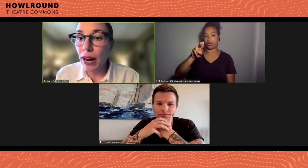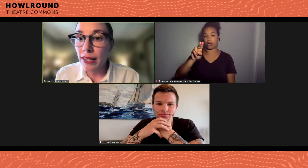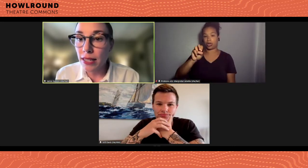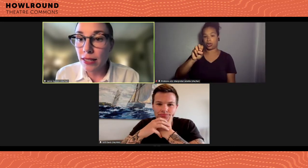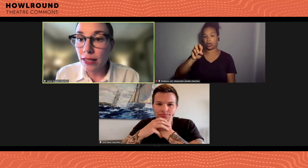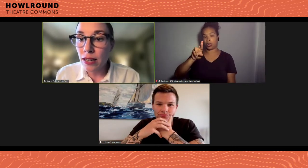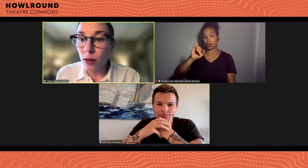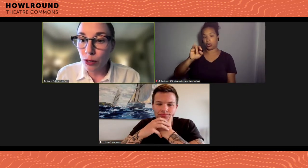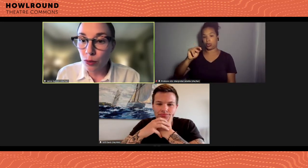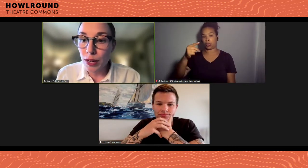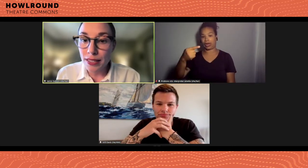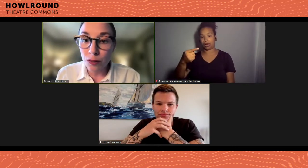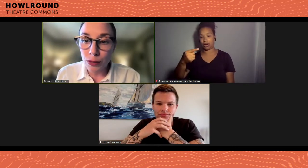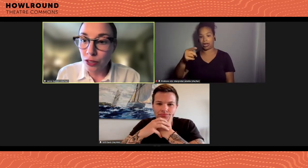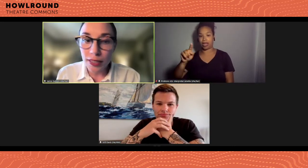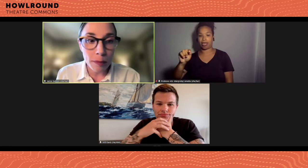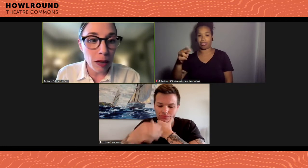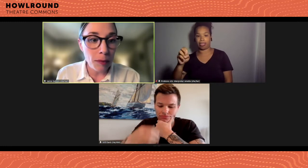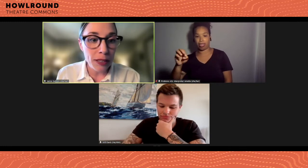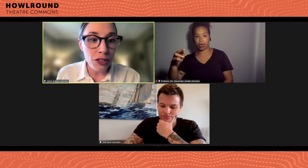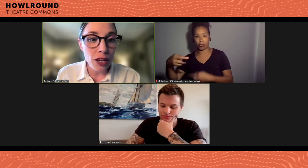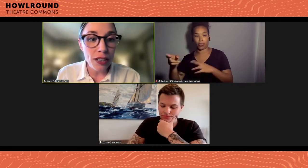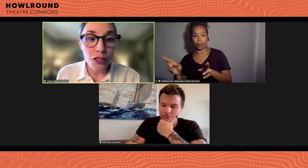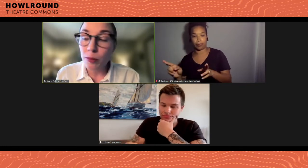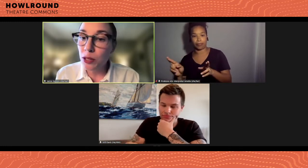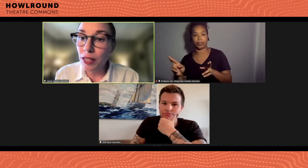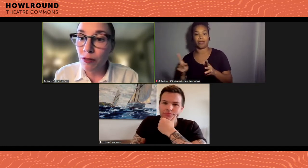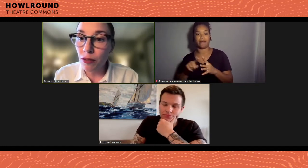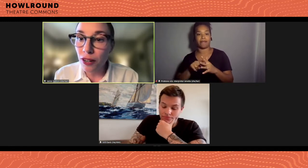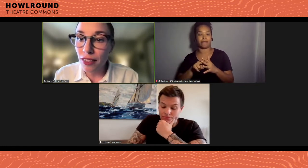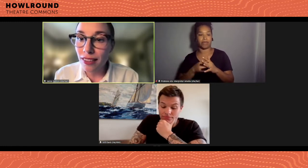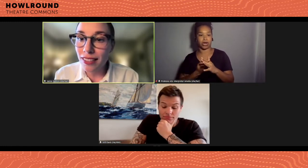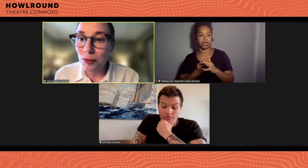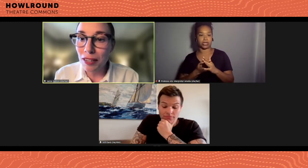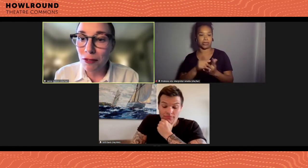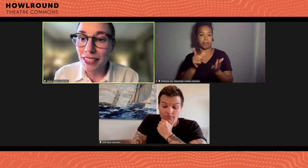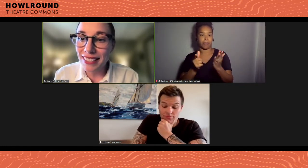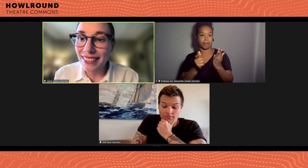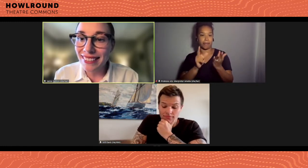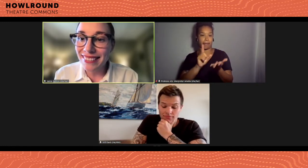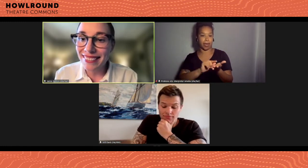Directing Practice, which was originally published October